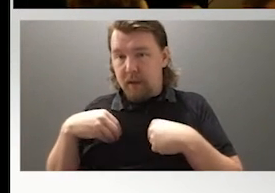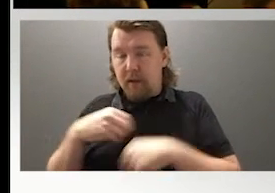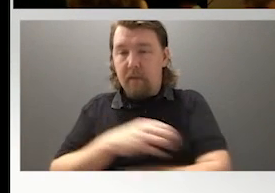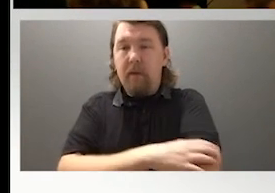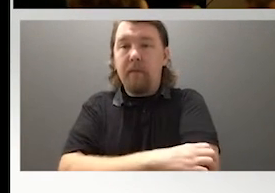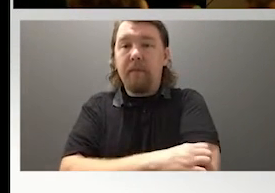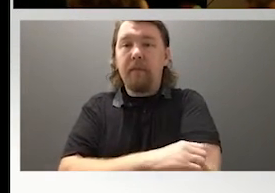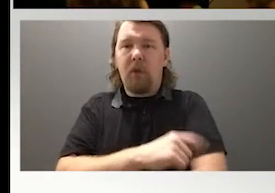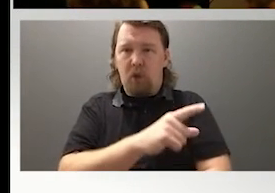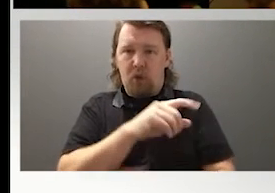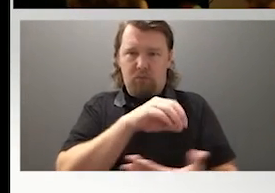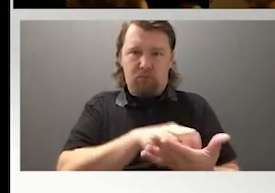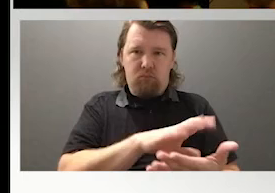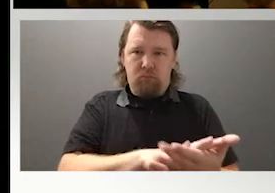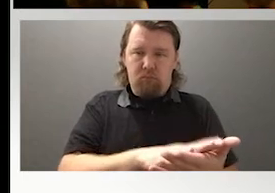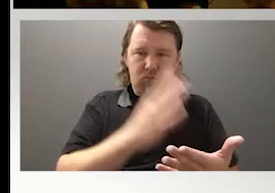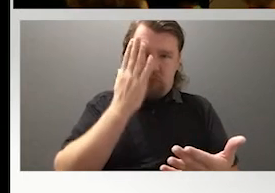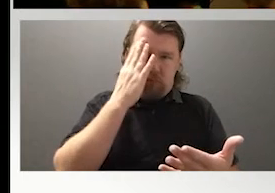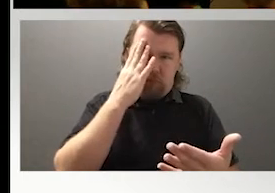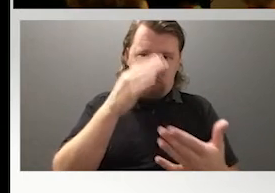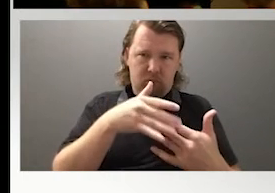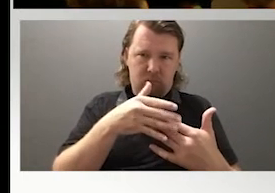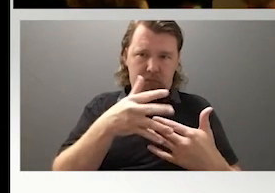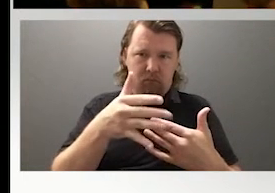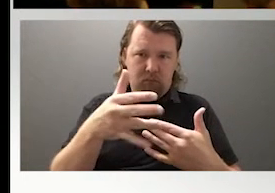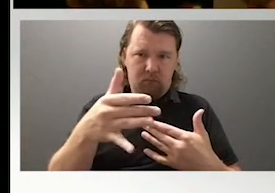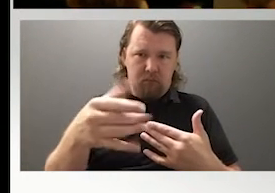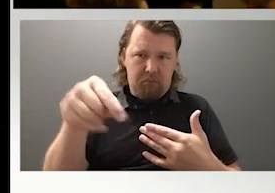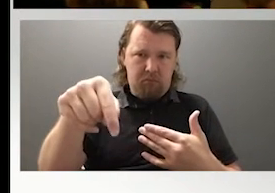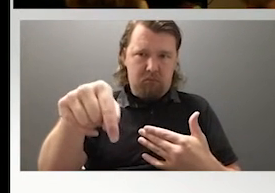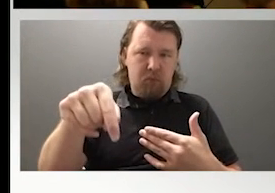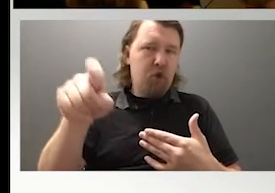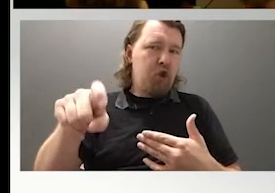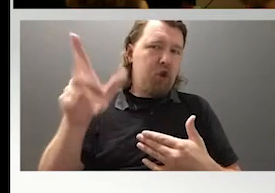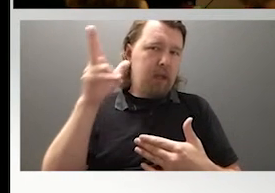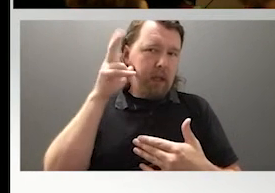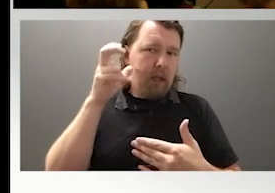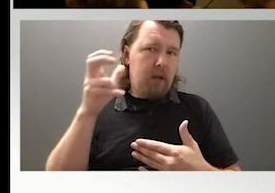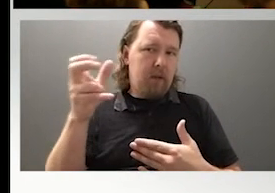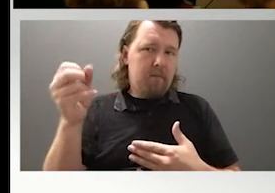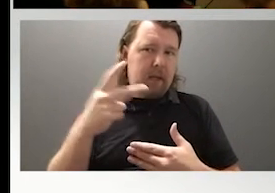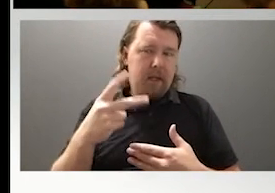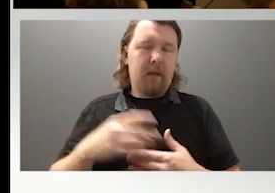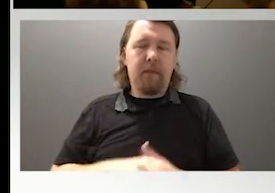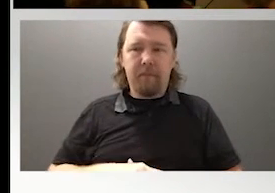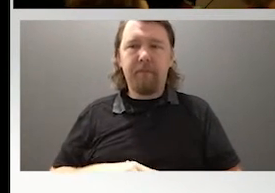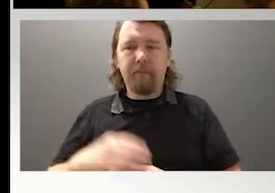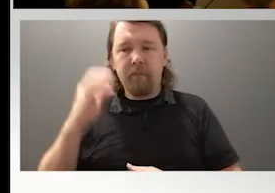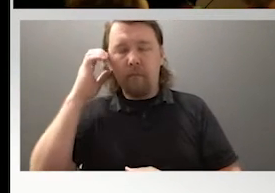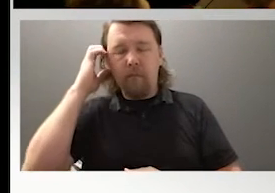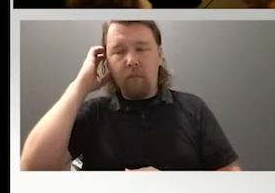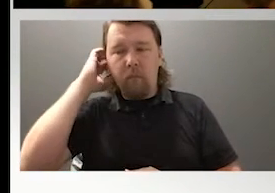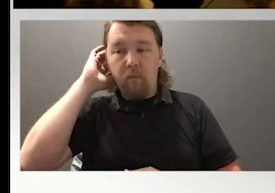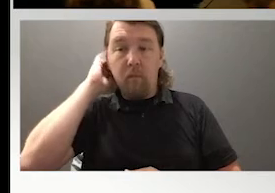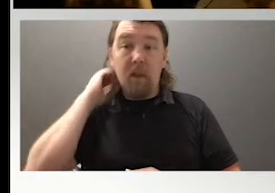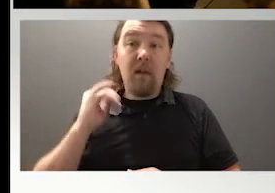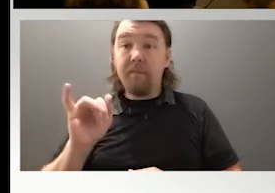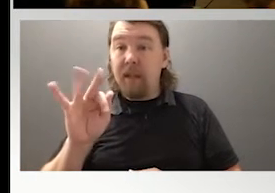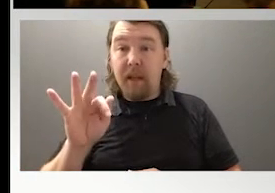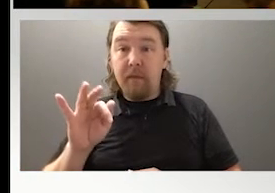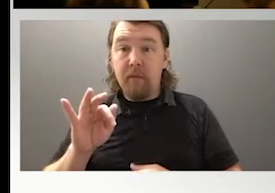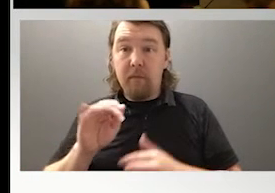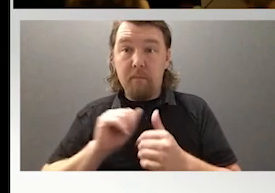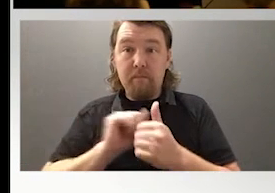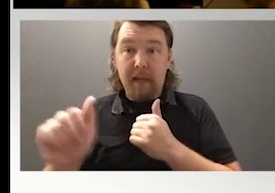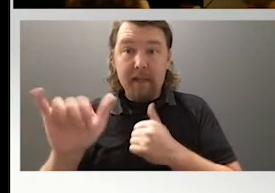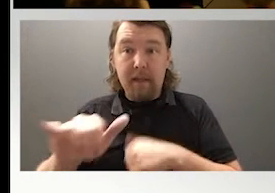office, you can, pretty much tell when you should start hearing back from the regional office. And if you haven't